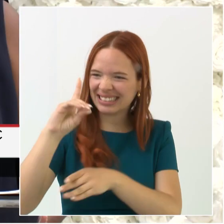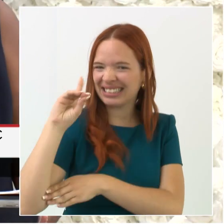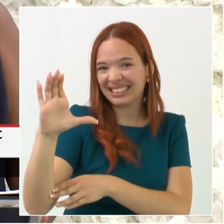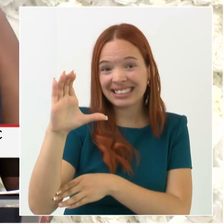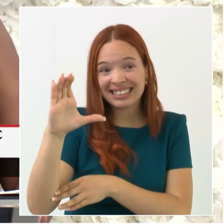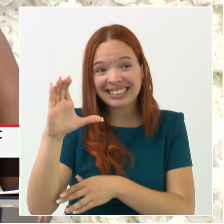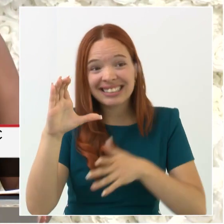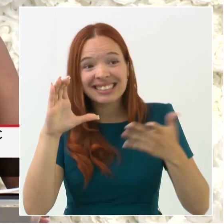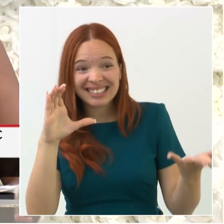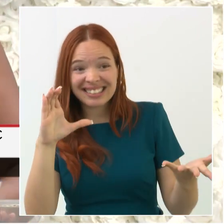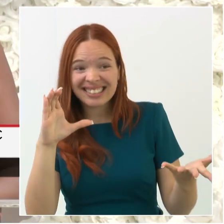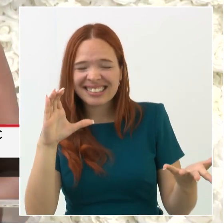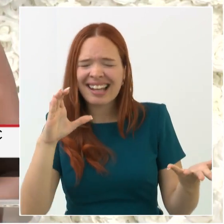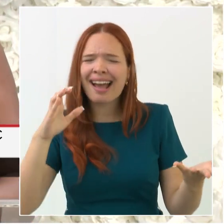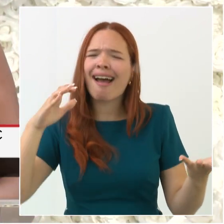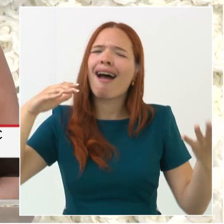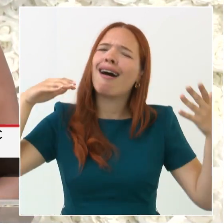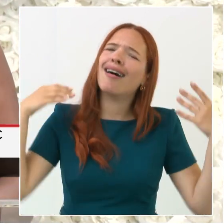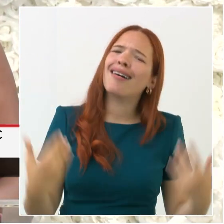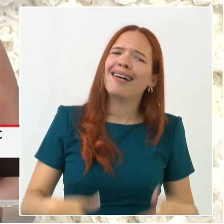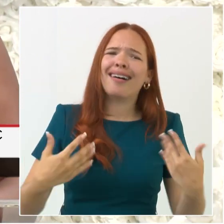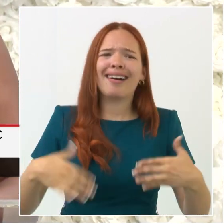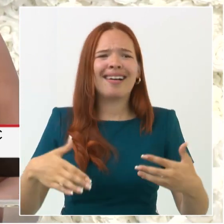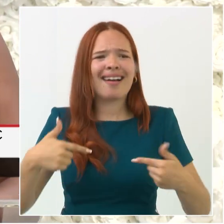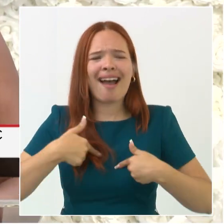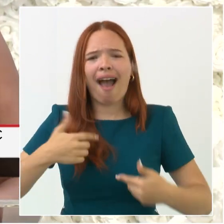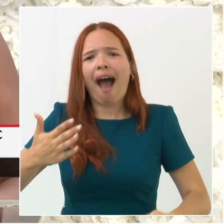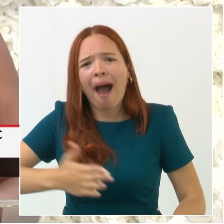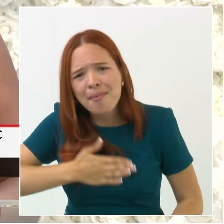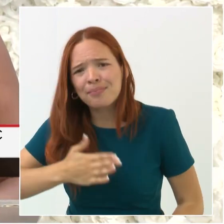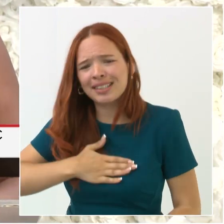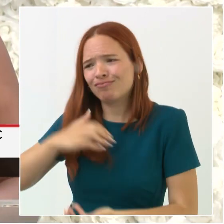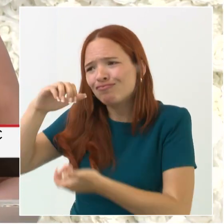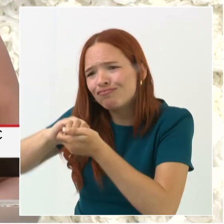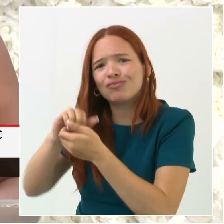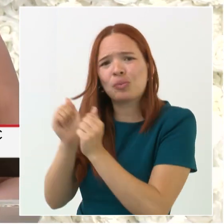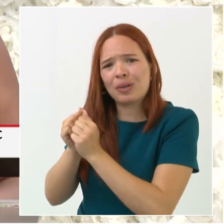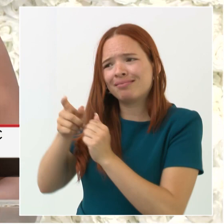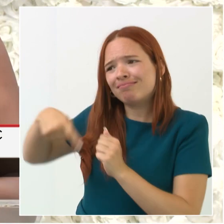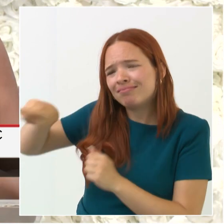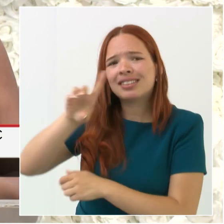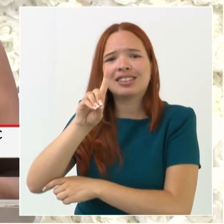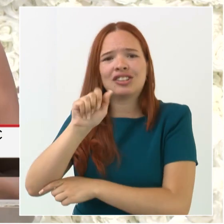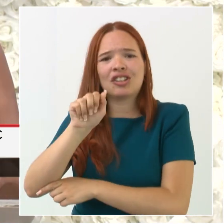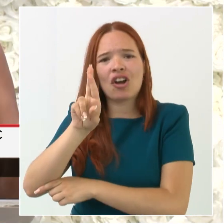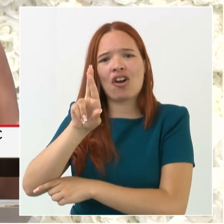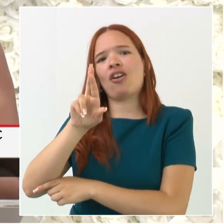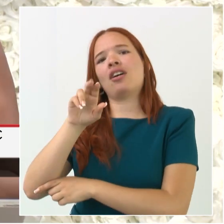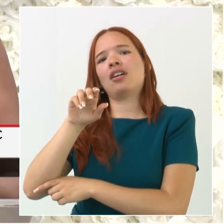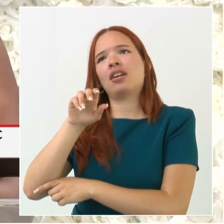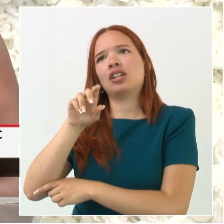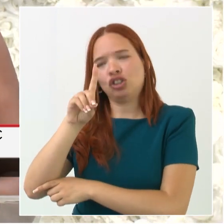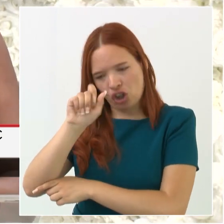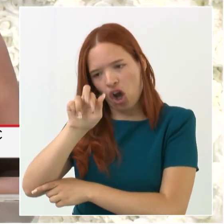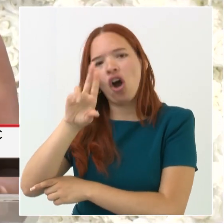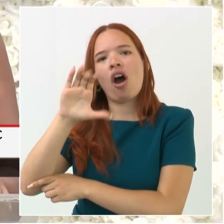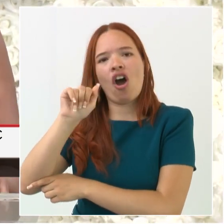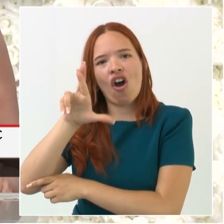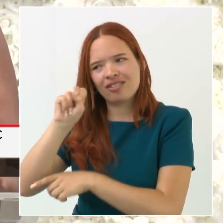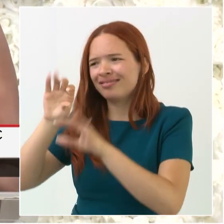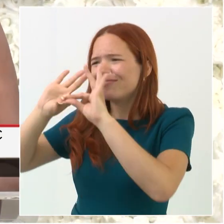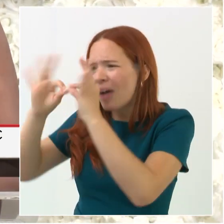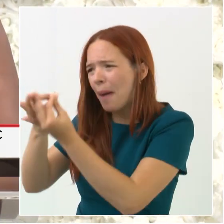with the Darvish family and the DARCARS Auto Group to welcome them to Washington, D.C. Give them a big round